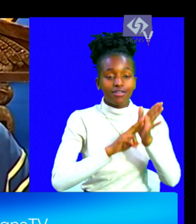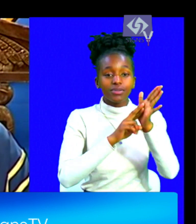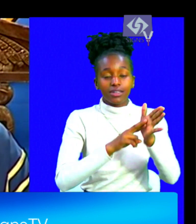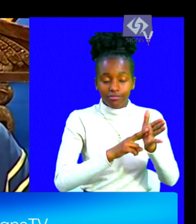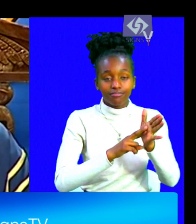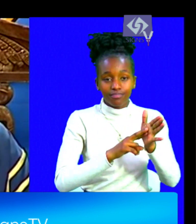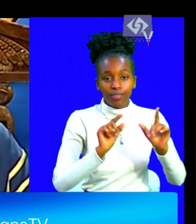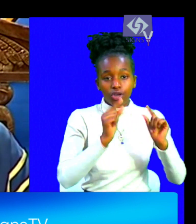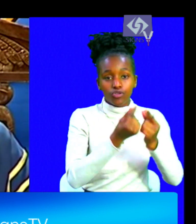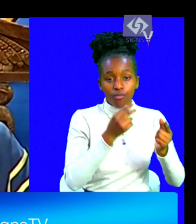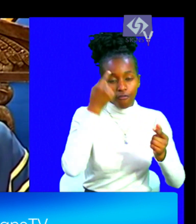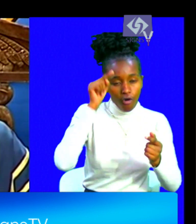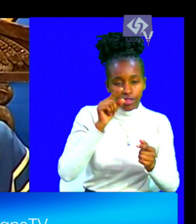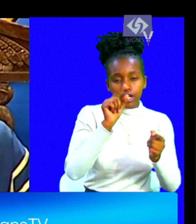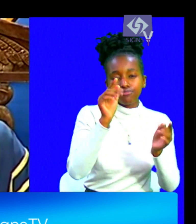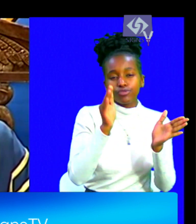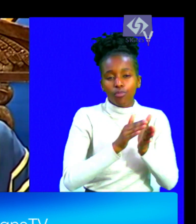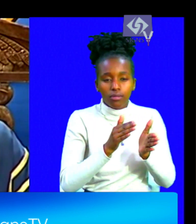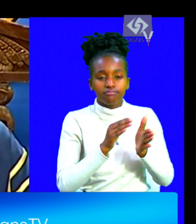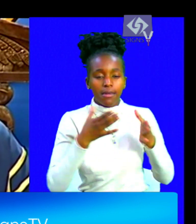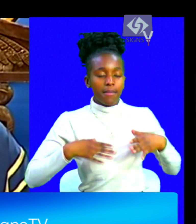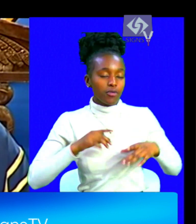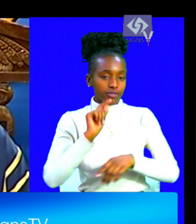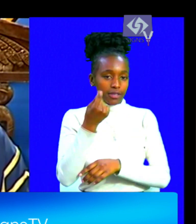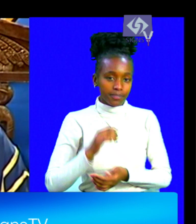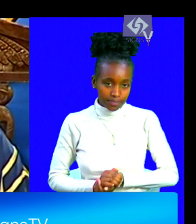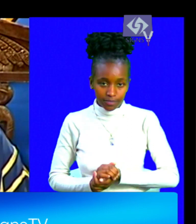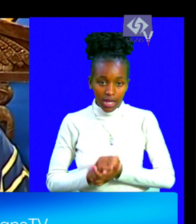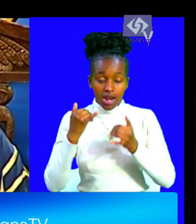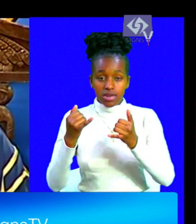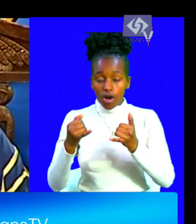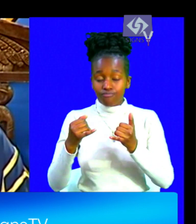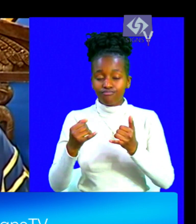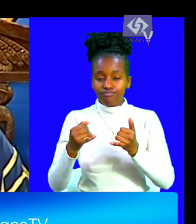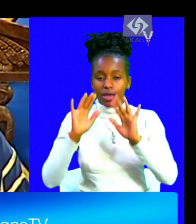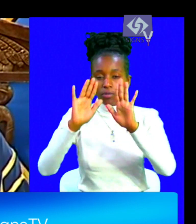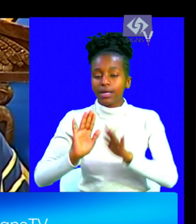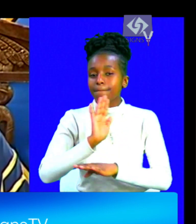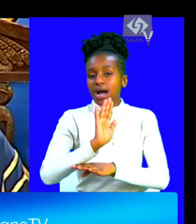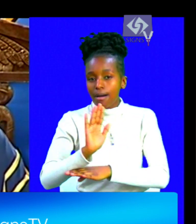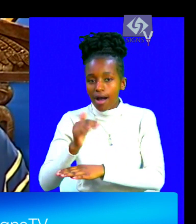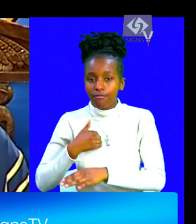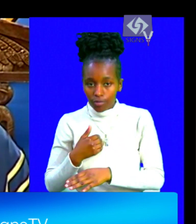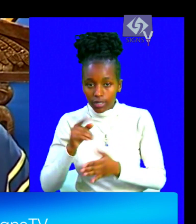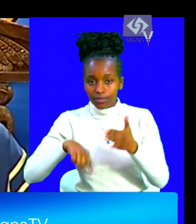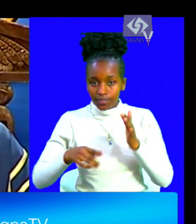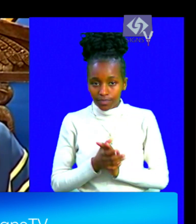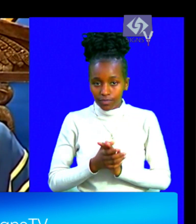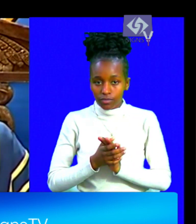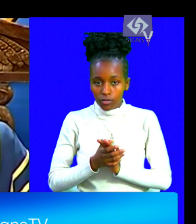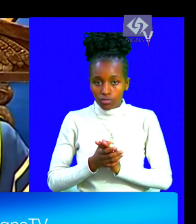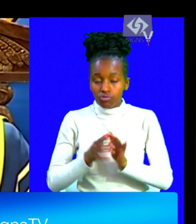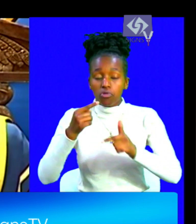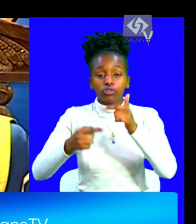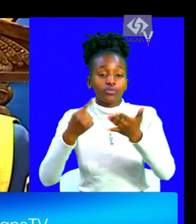forming the minority part of Parliament of the Republic of Kenya. That the mandate of the National Dialogue Committee shall be to facilitate dialogue and